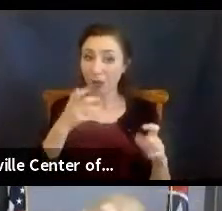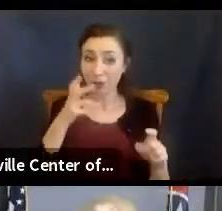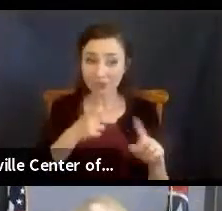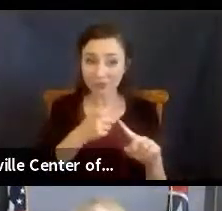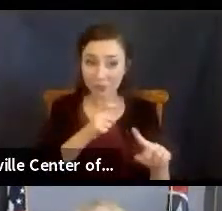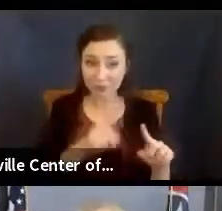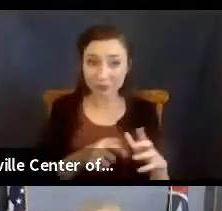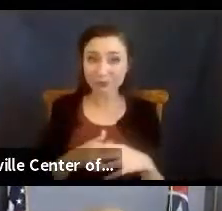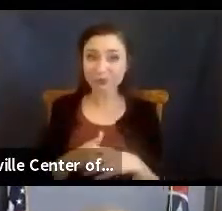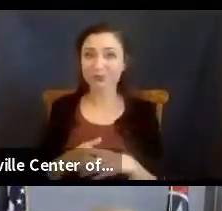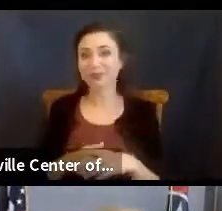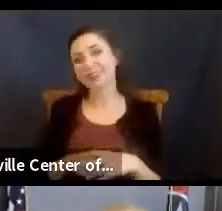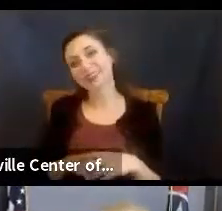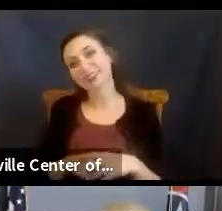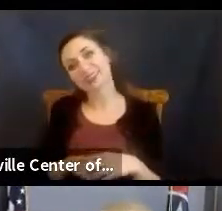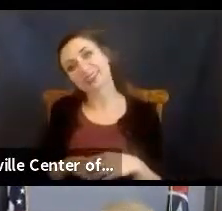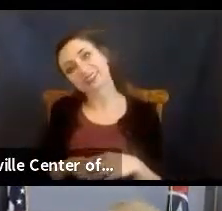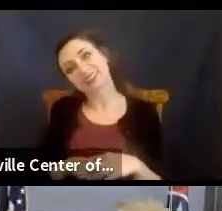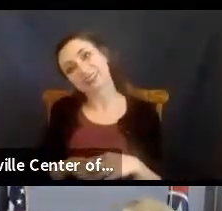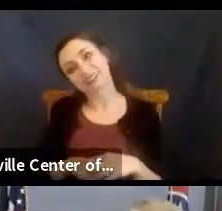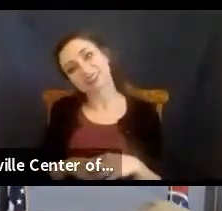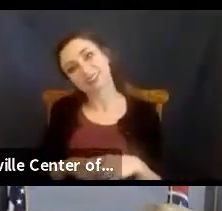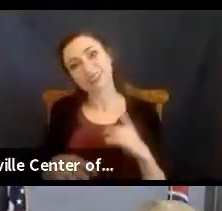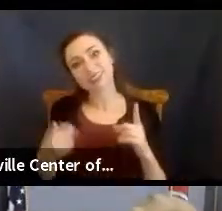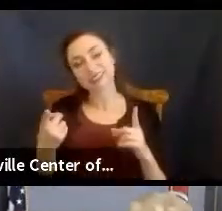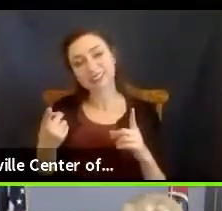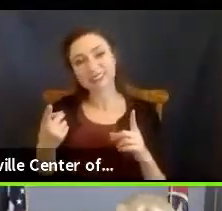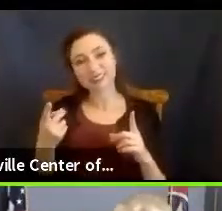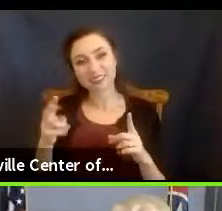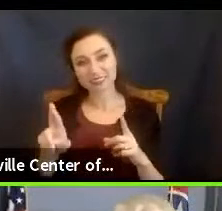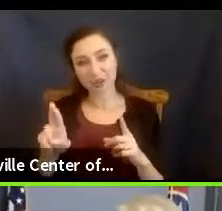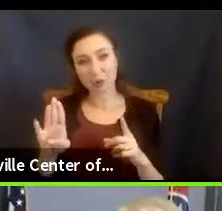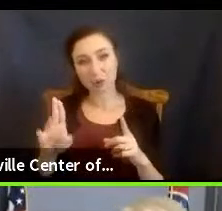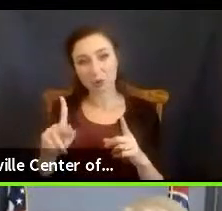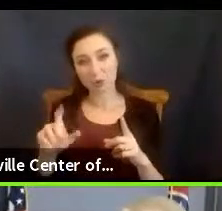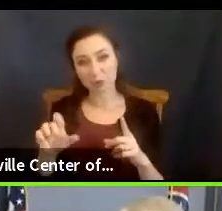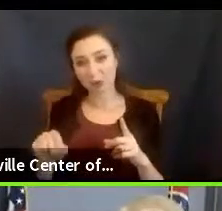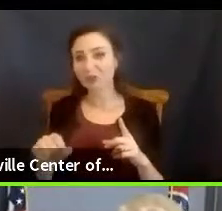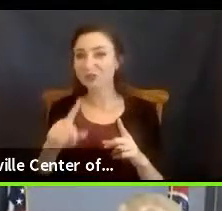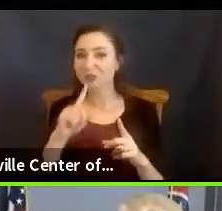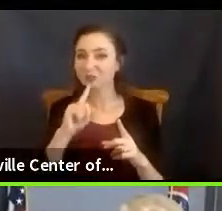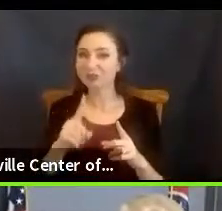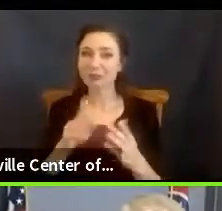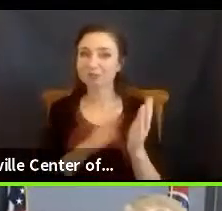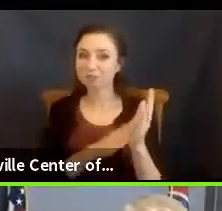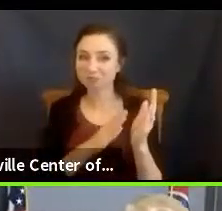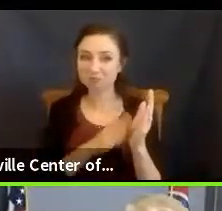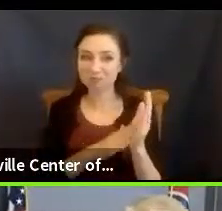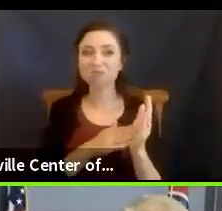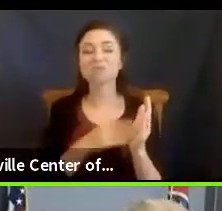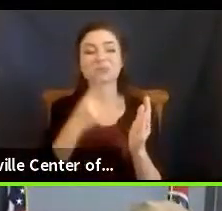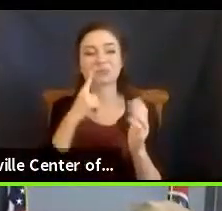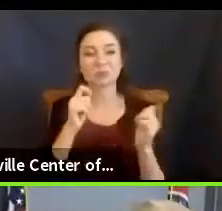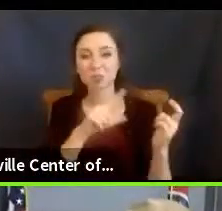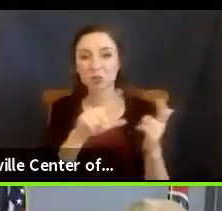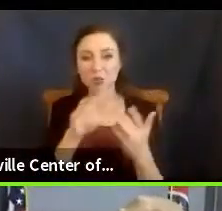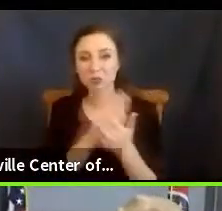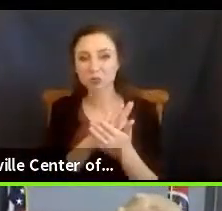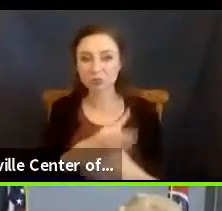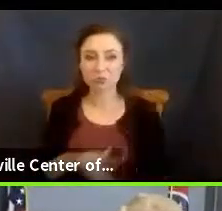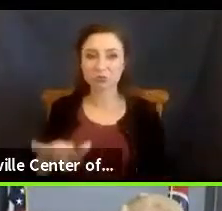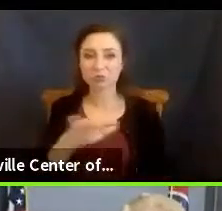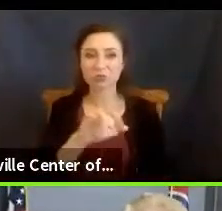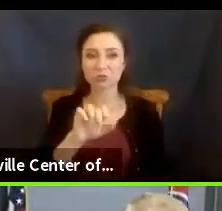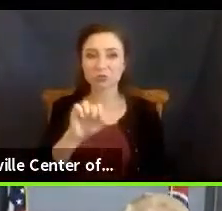him. Well, Dr. Burks was very complimentary of all the schools throughout the Southeast, throughout